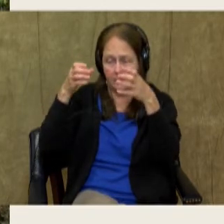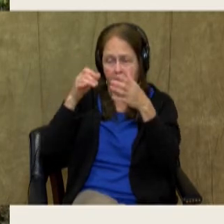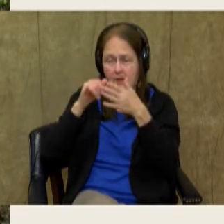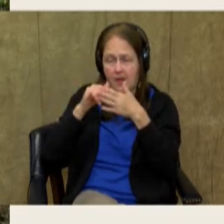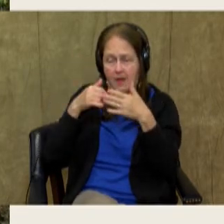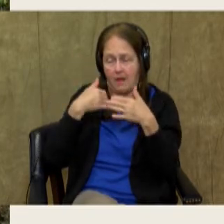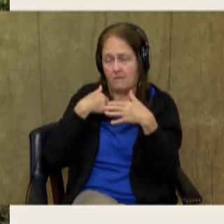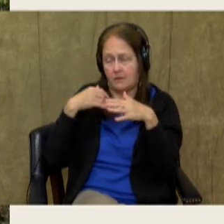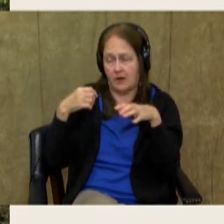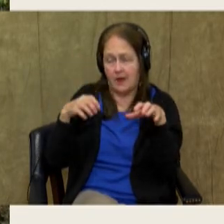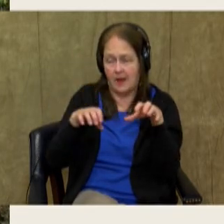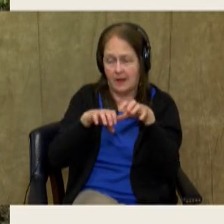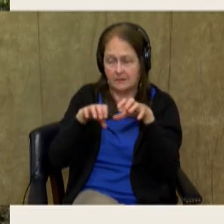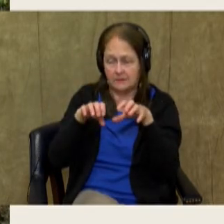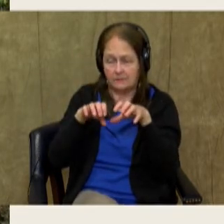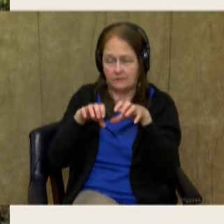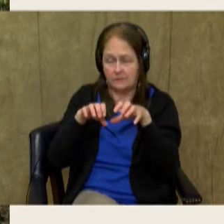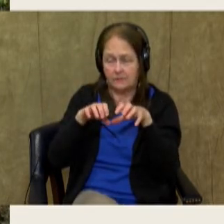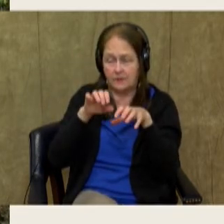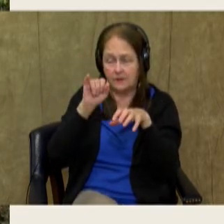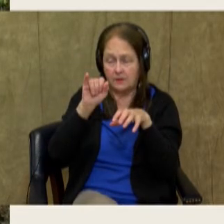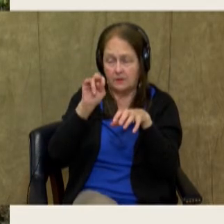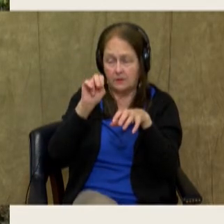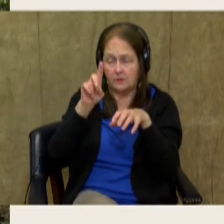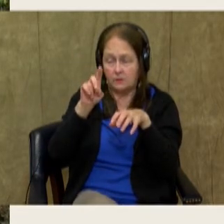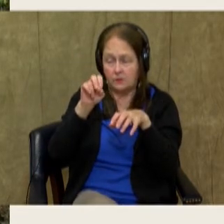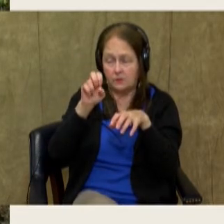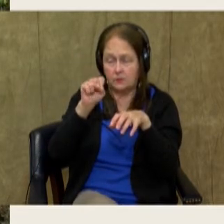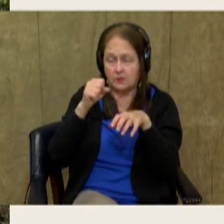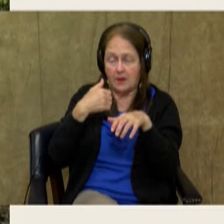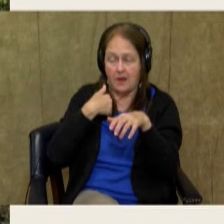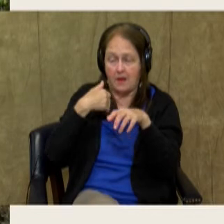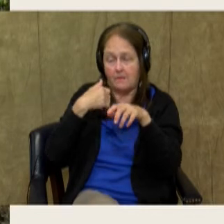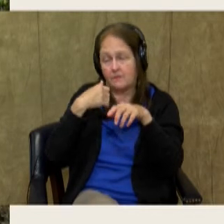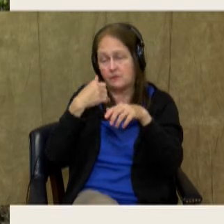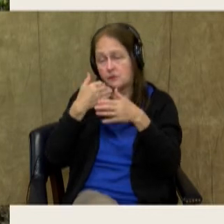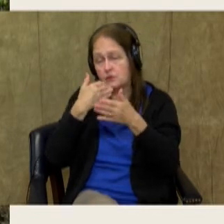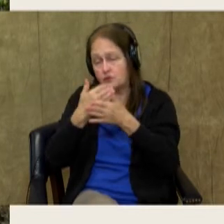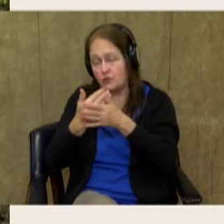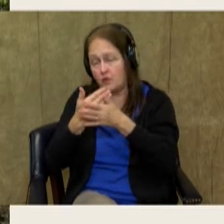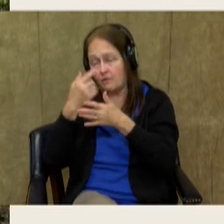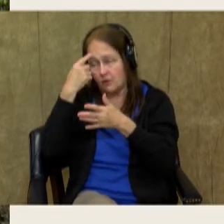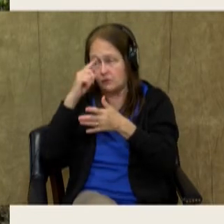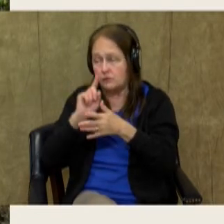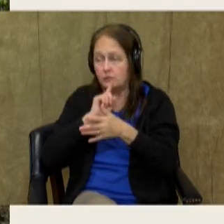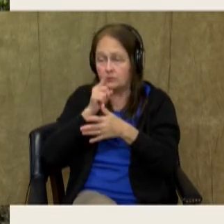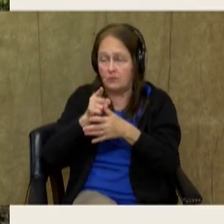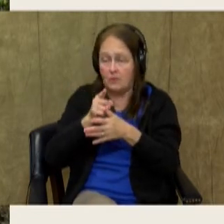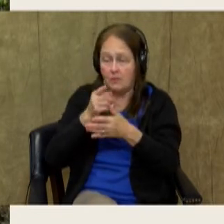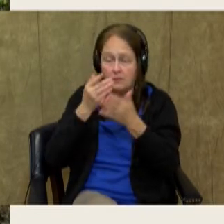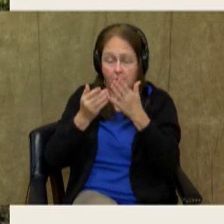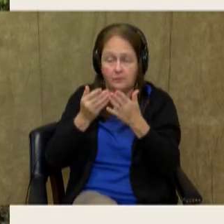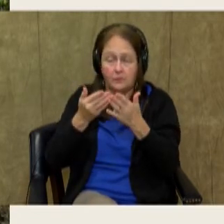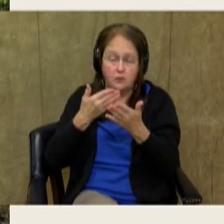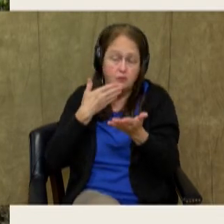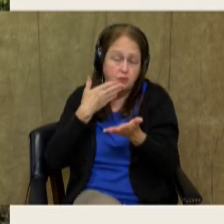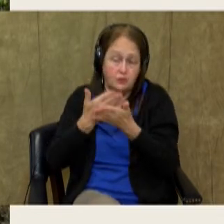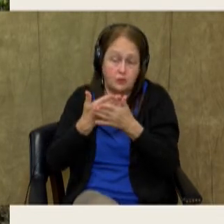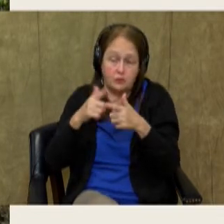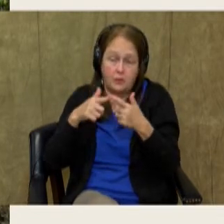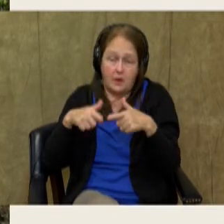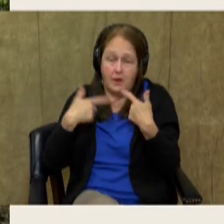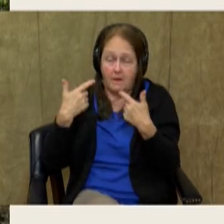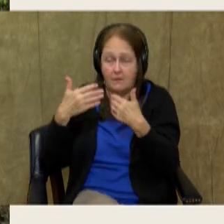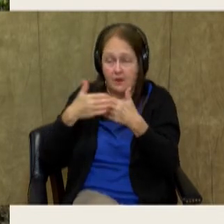active in Indonesia. Does it have its disadvantages? For sure. Might there be advantages to living